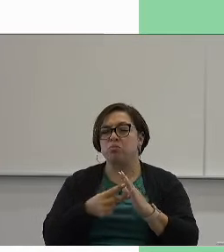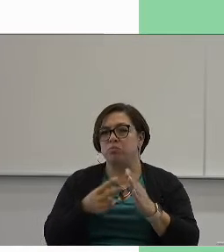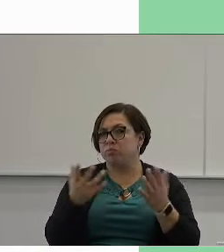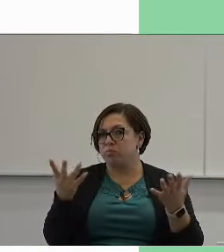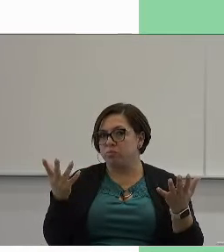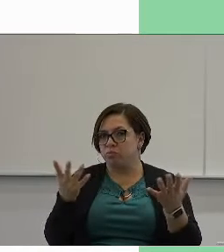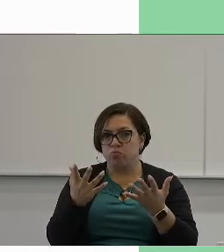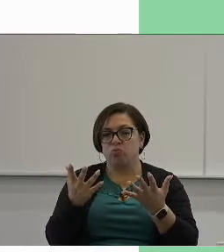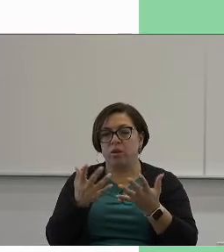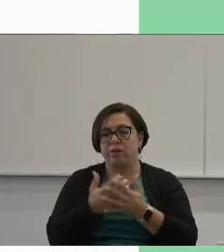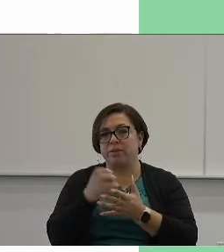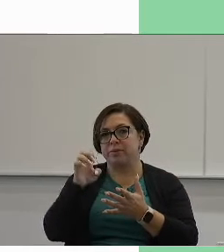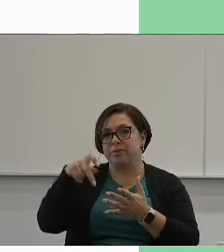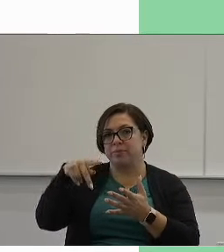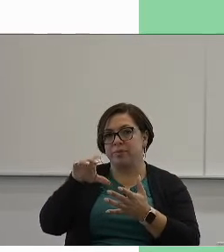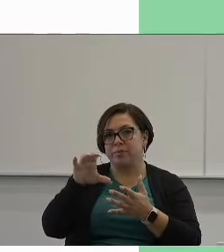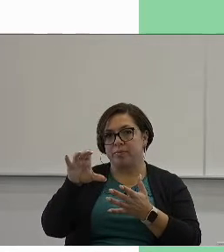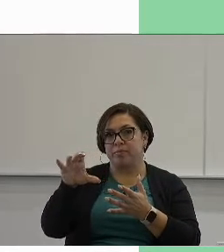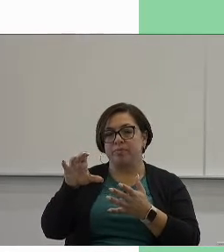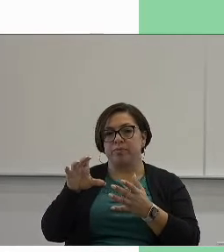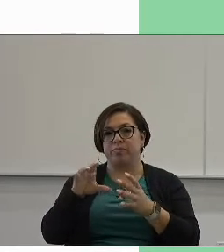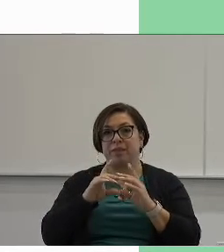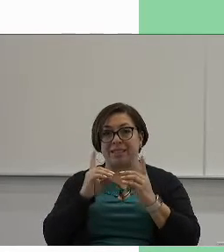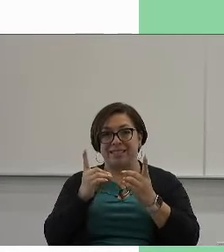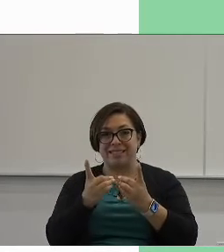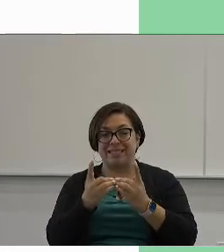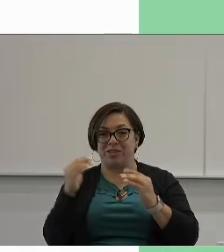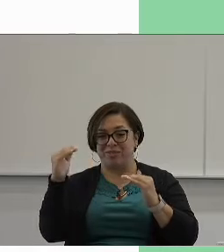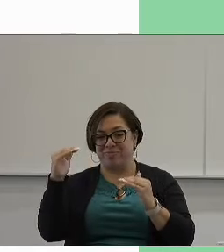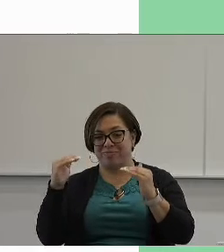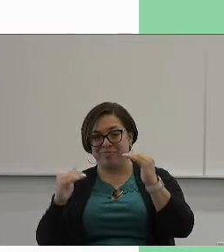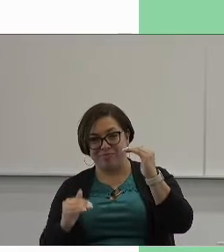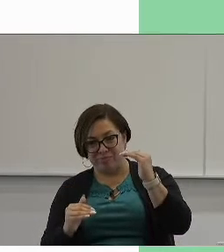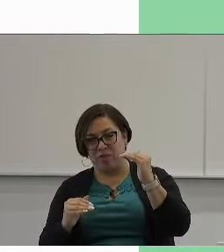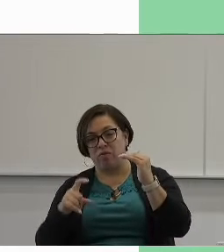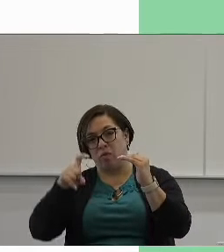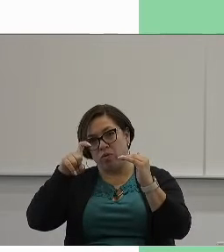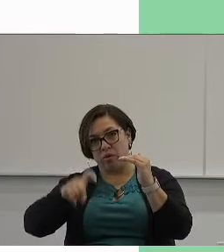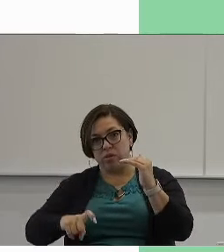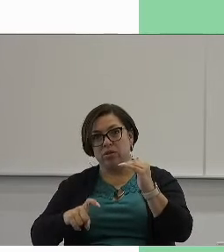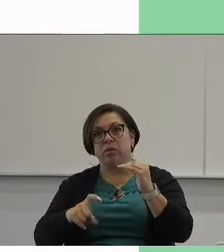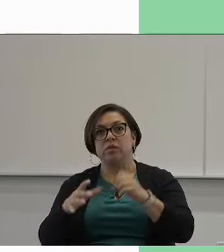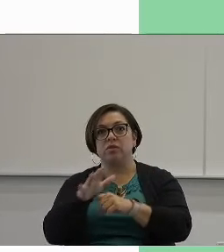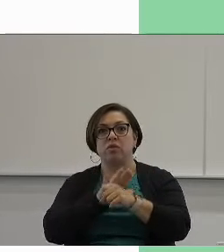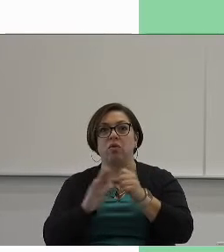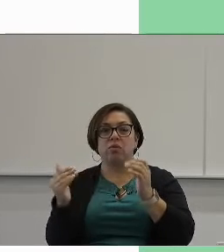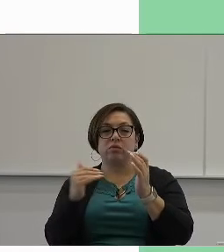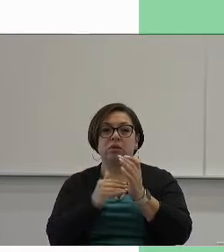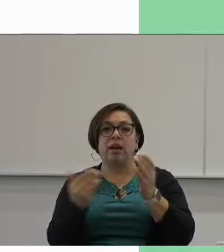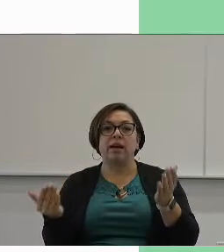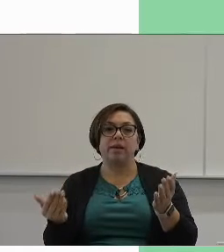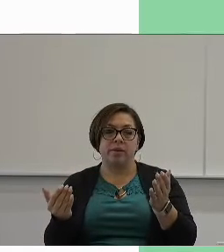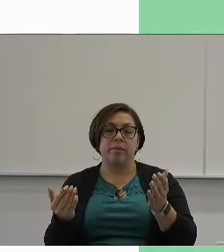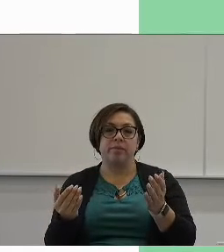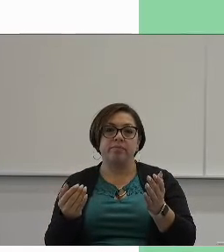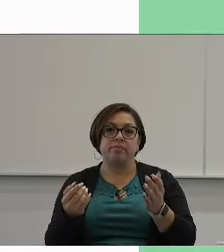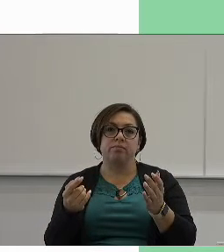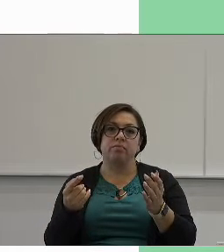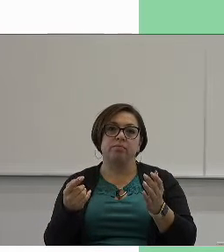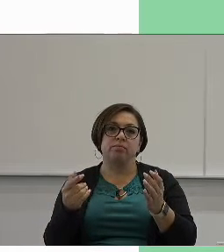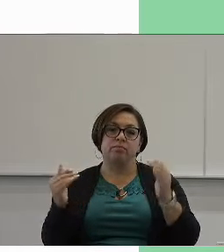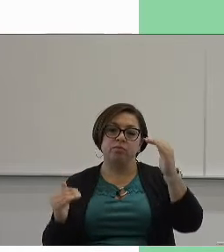right now, the El Paso Community College districts are out of balance, and we need to go through the redistricting process in order to get them